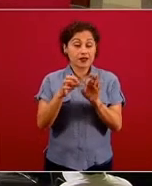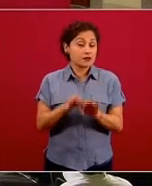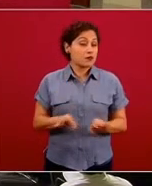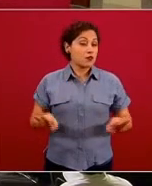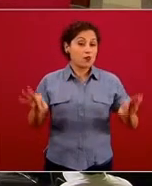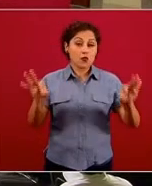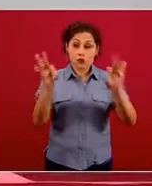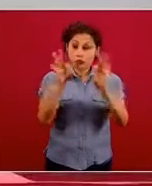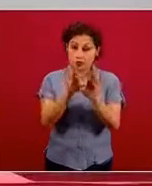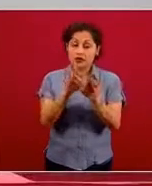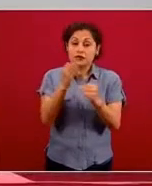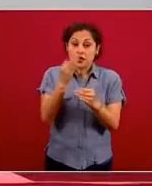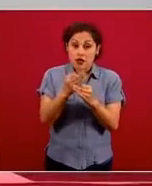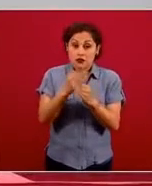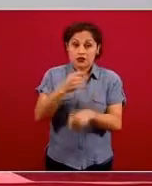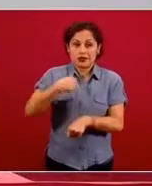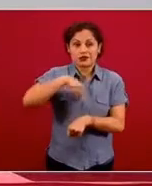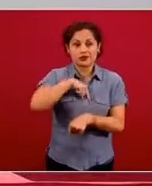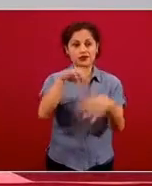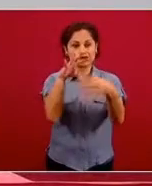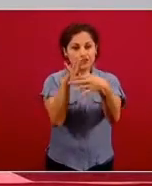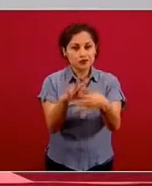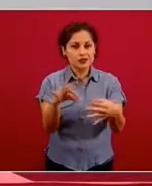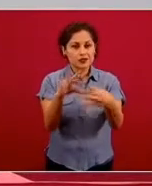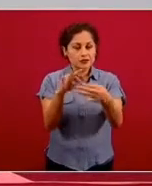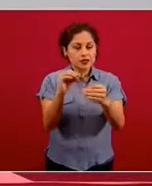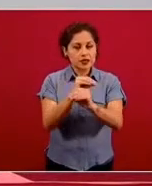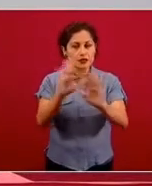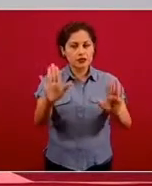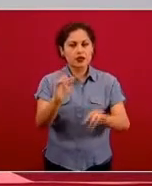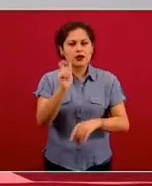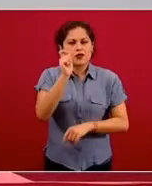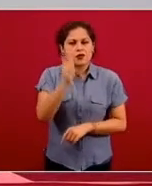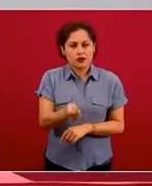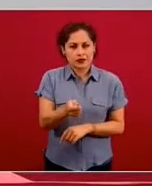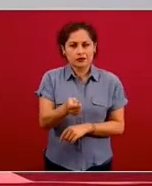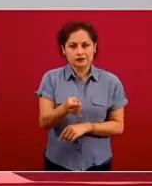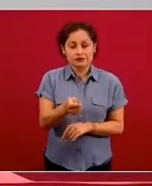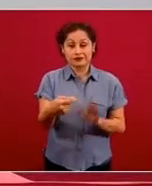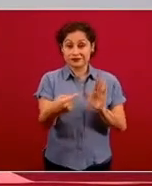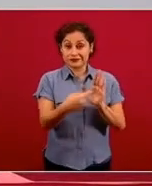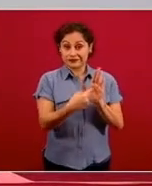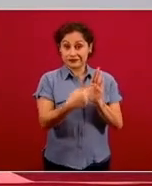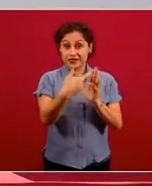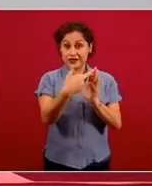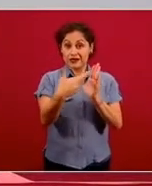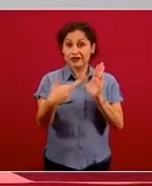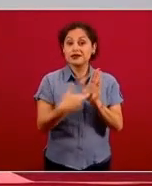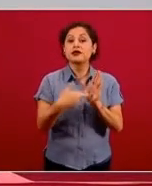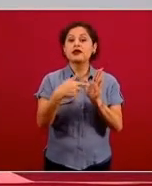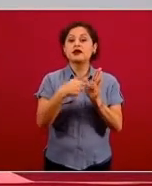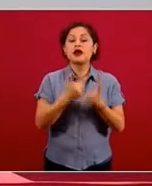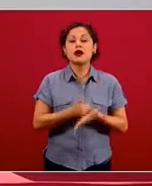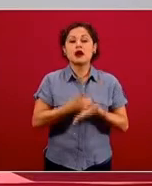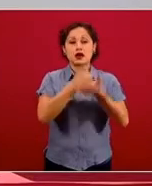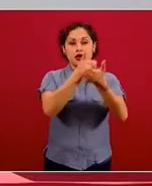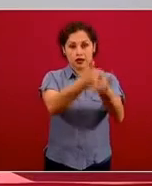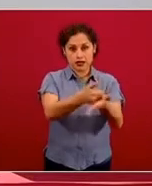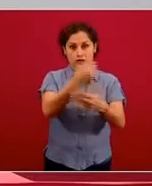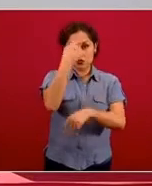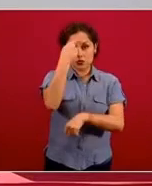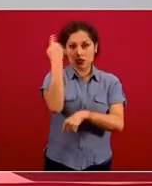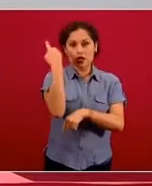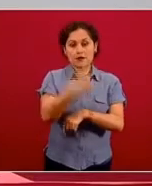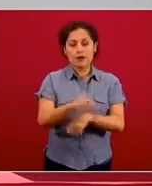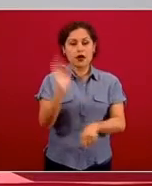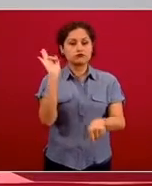context. The most important aspect of it, and the key message that we want to deliver, is that these